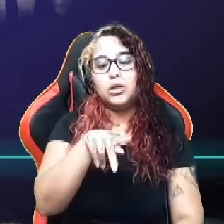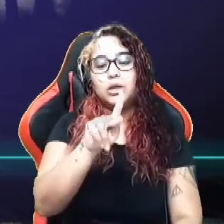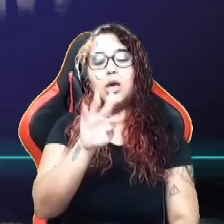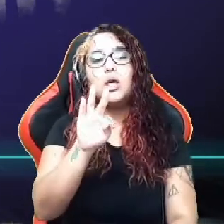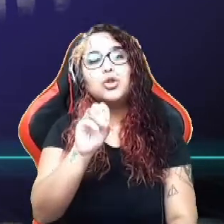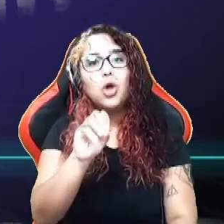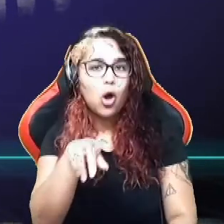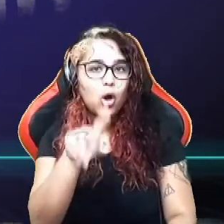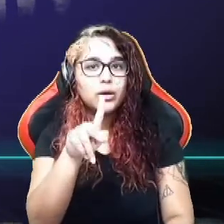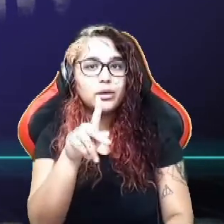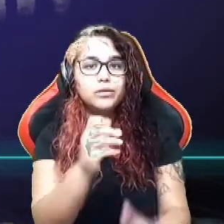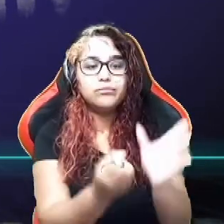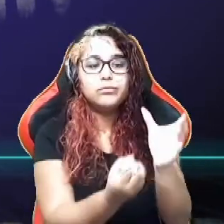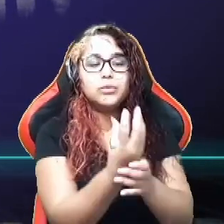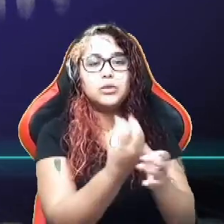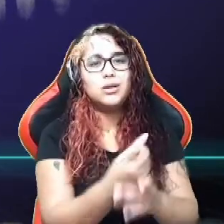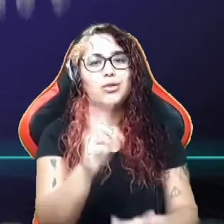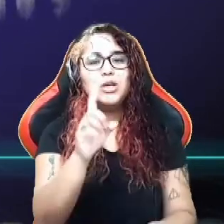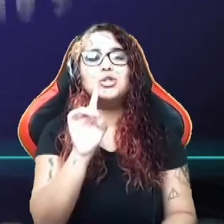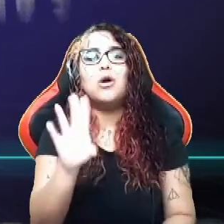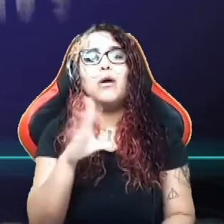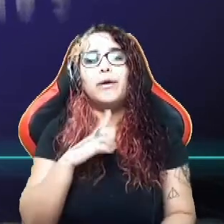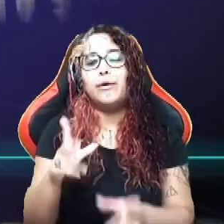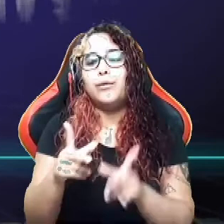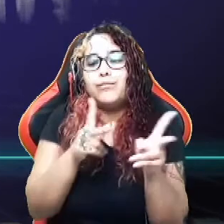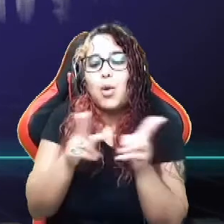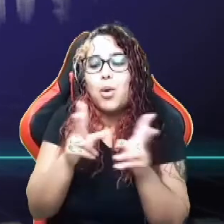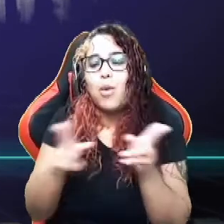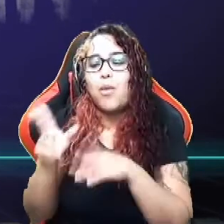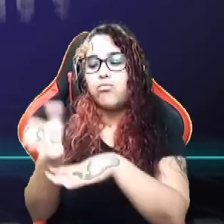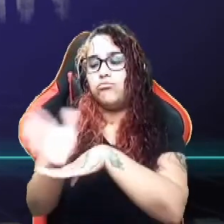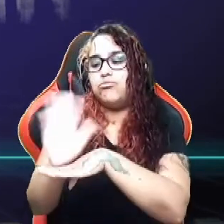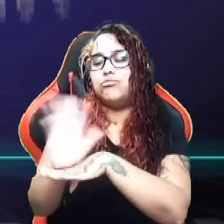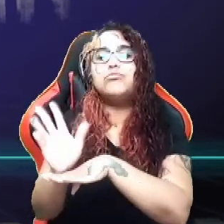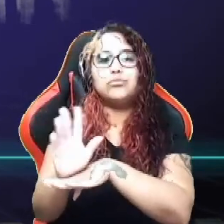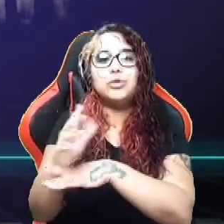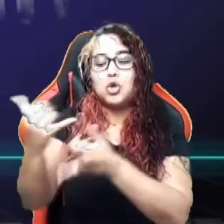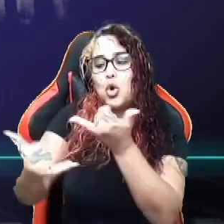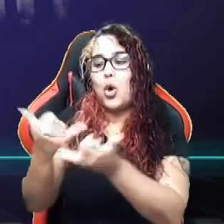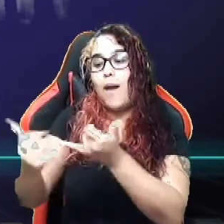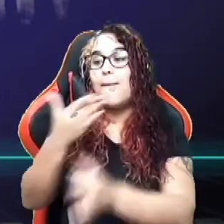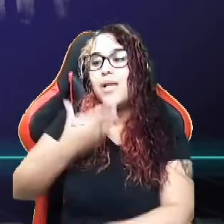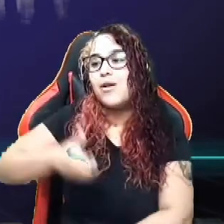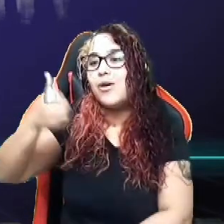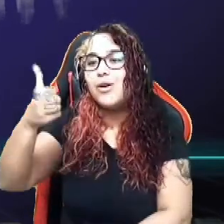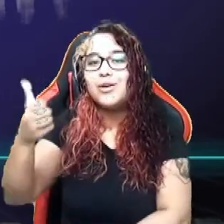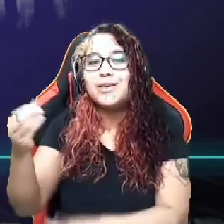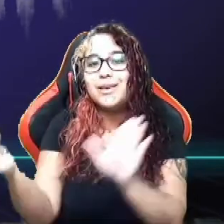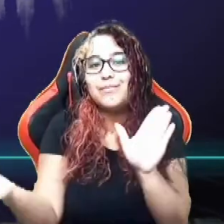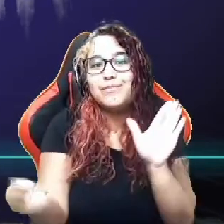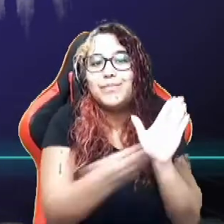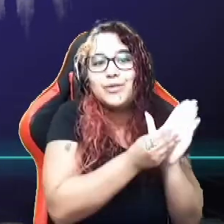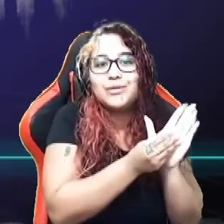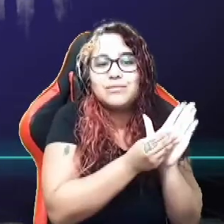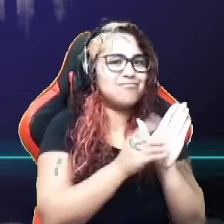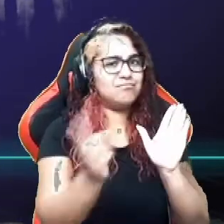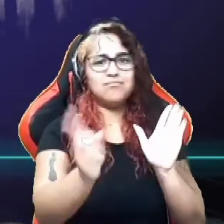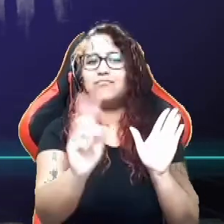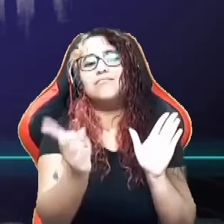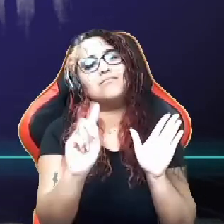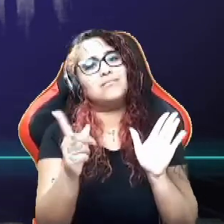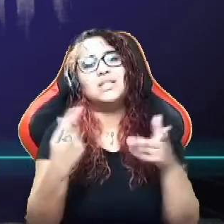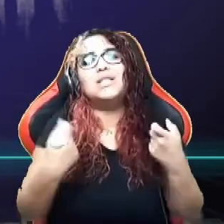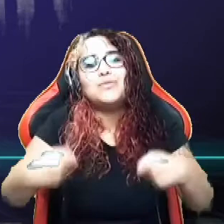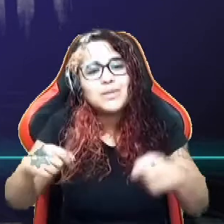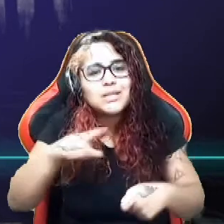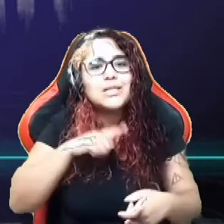to create content on TikTok. You know, just getting some plays or some gameplay and uploading it to the platform is not enough.